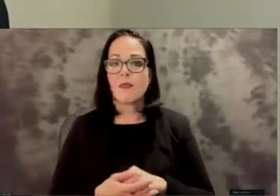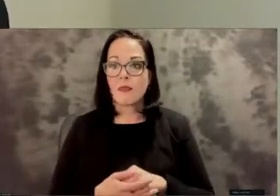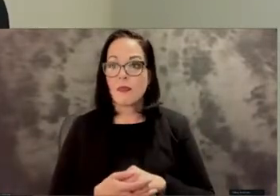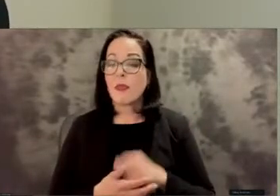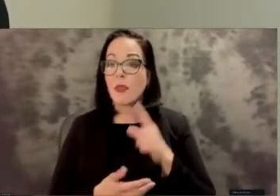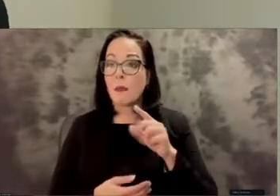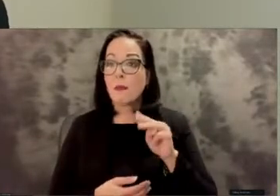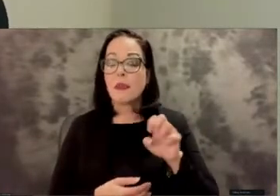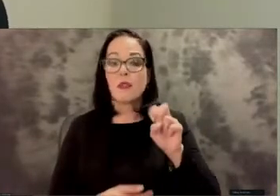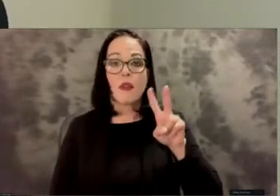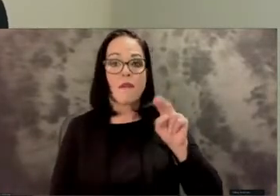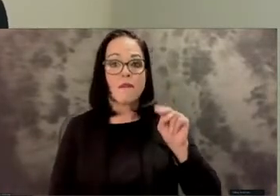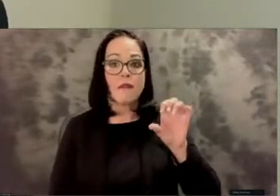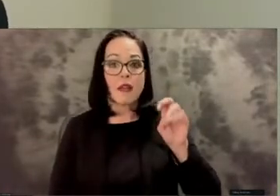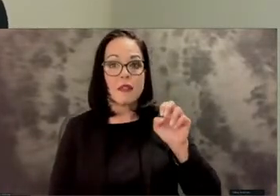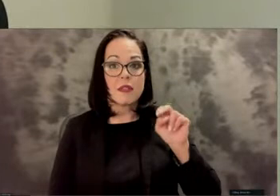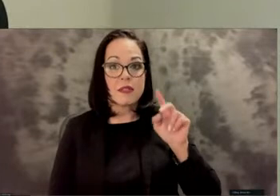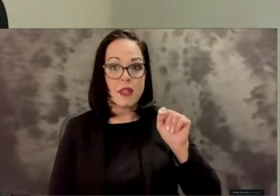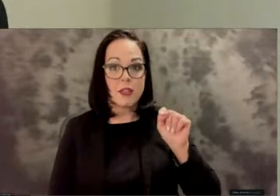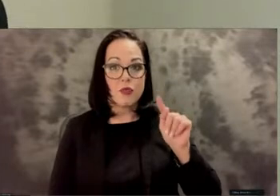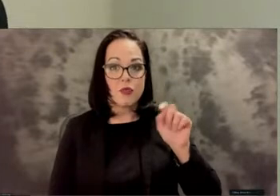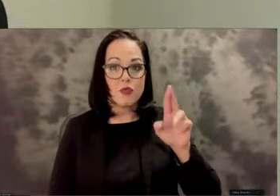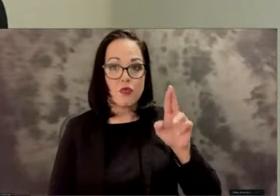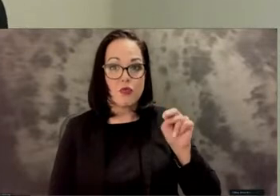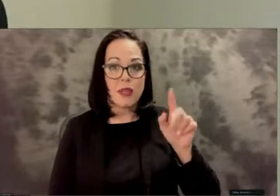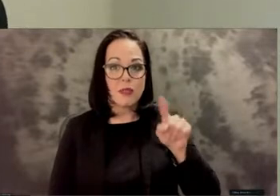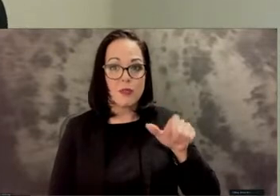Mr. Vincent Torrenzo. Present.